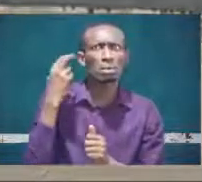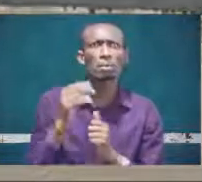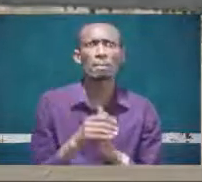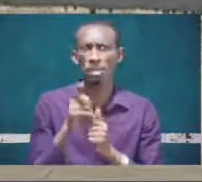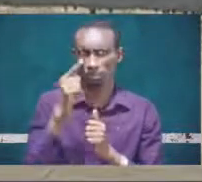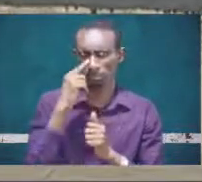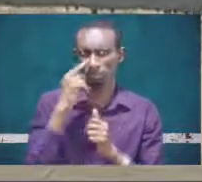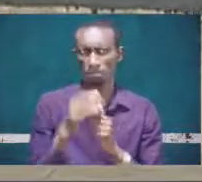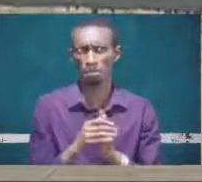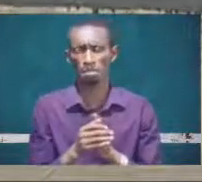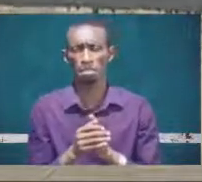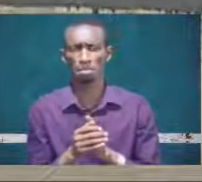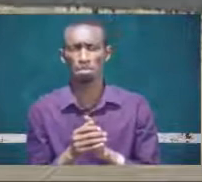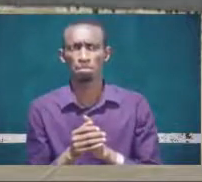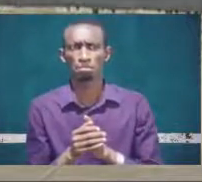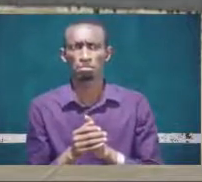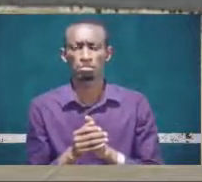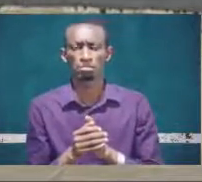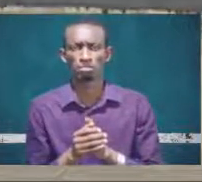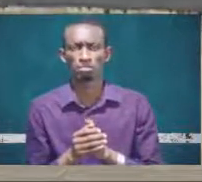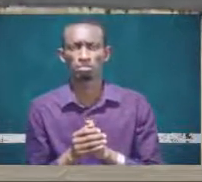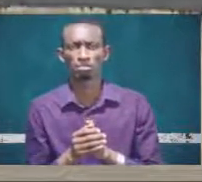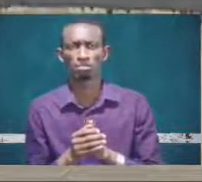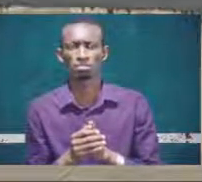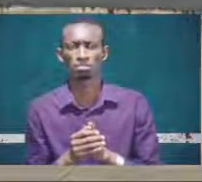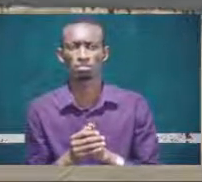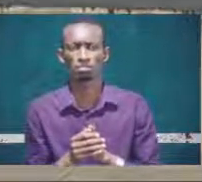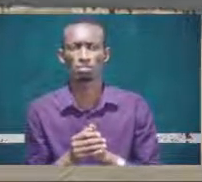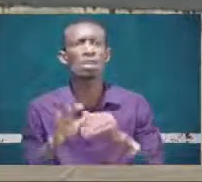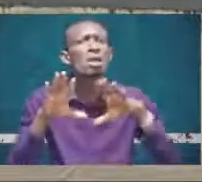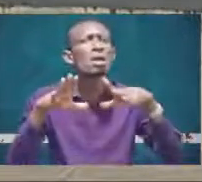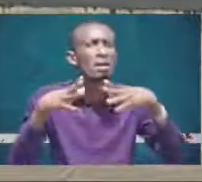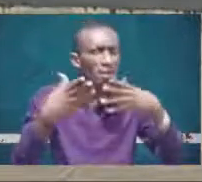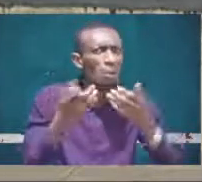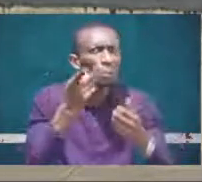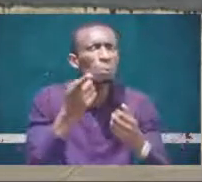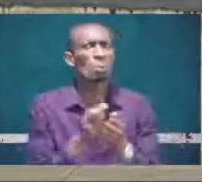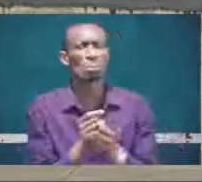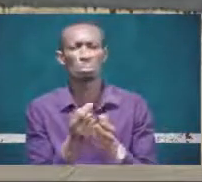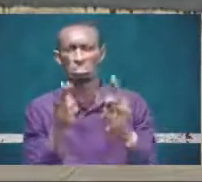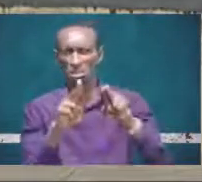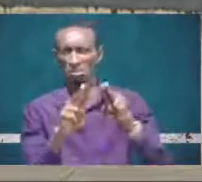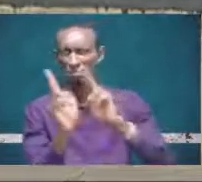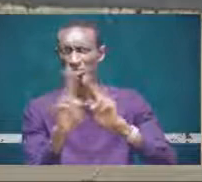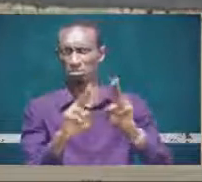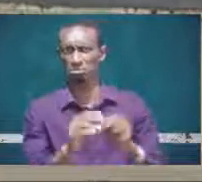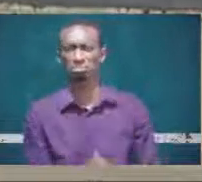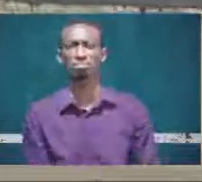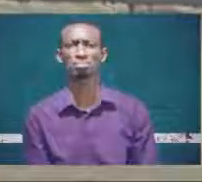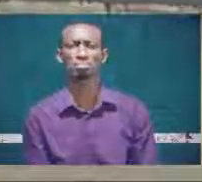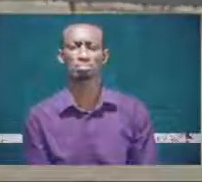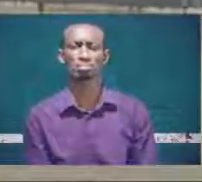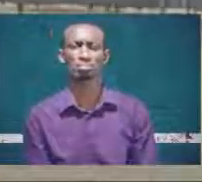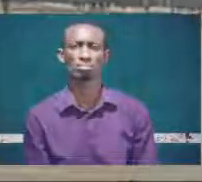an illustration on these goods of ostentation. How does this behave abnormally? The goods